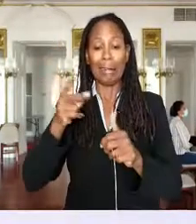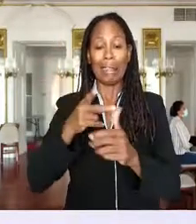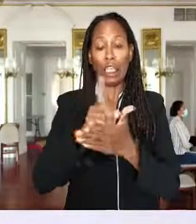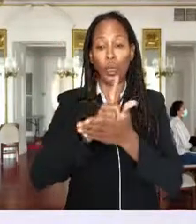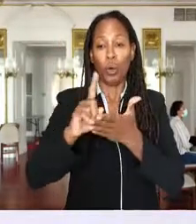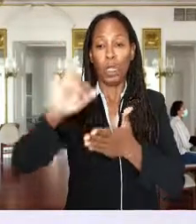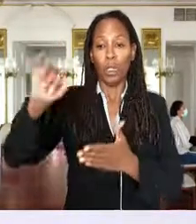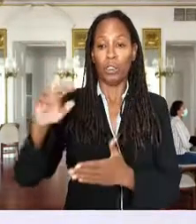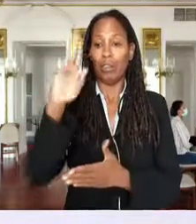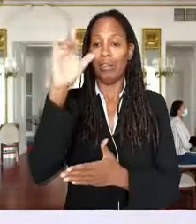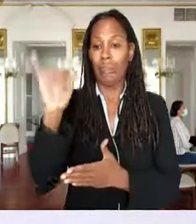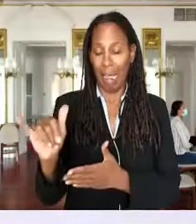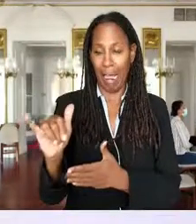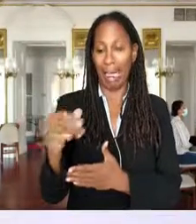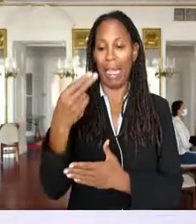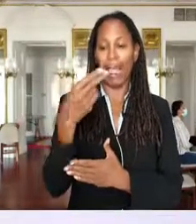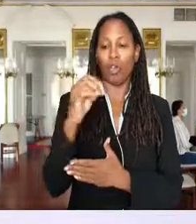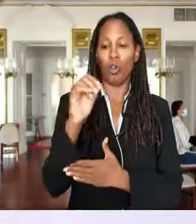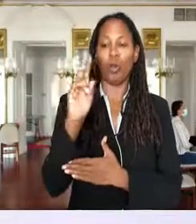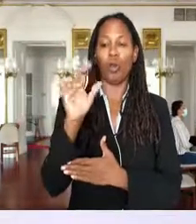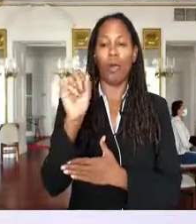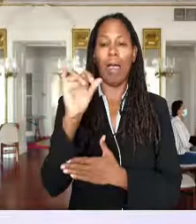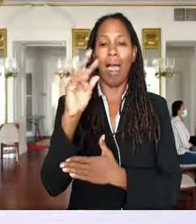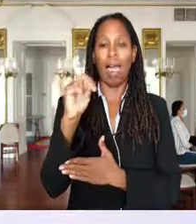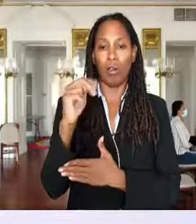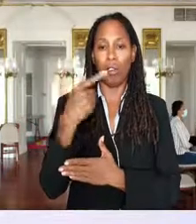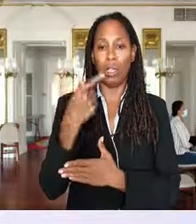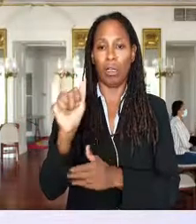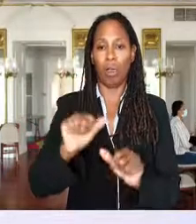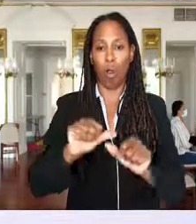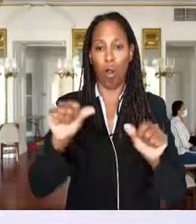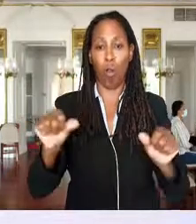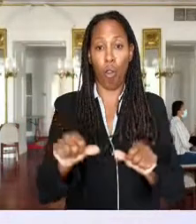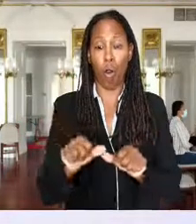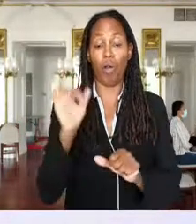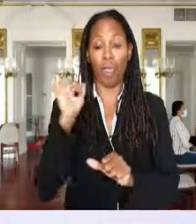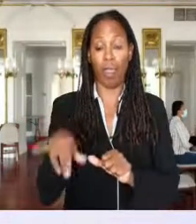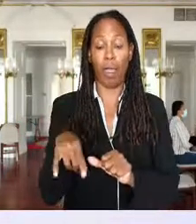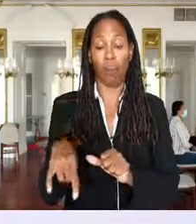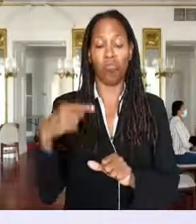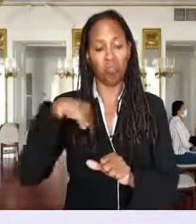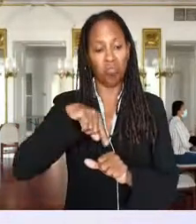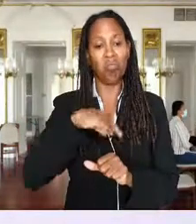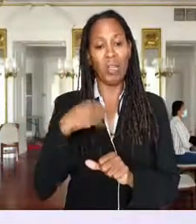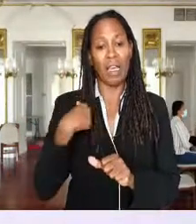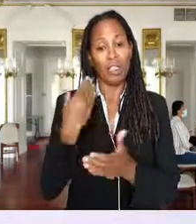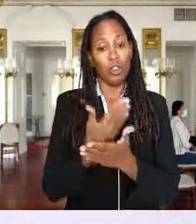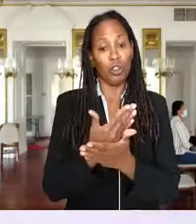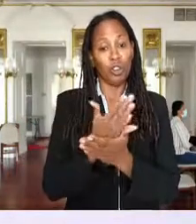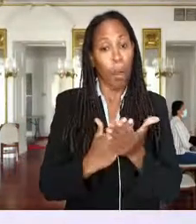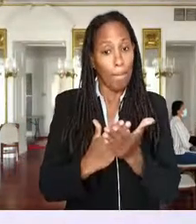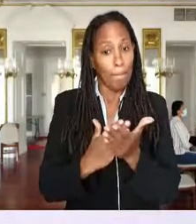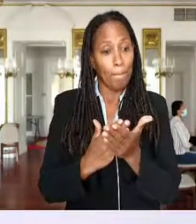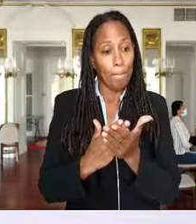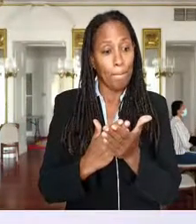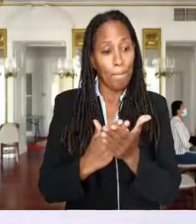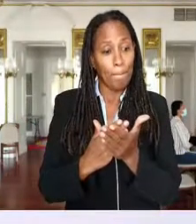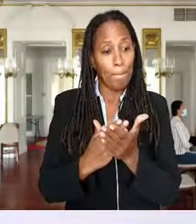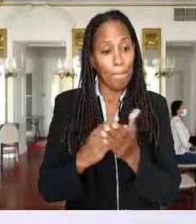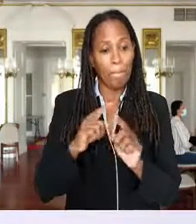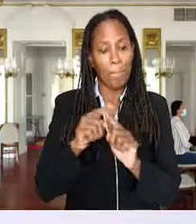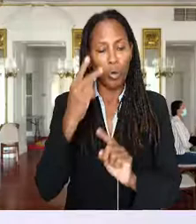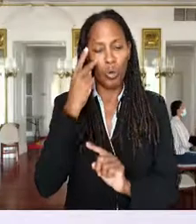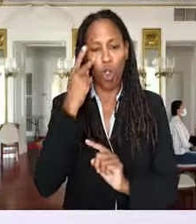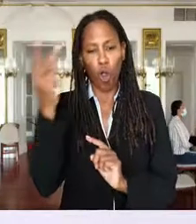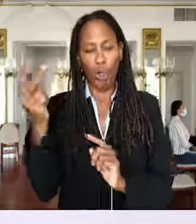run by the Housing Finance Authority through some of our nonprofits. So, yeah, we had some, but I was looking at the application